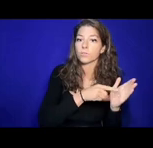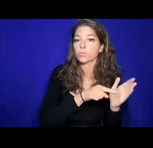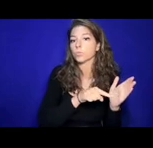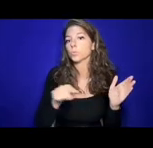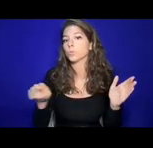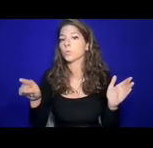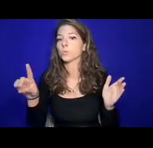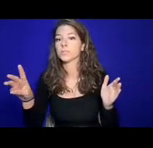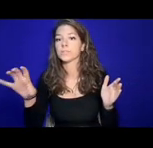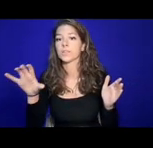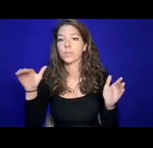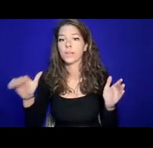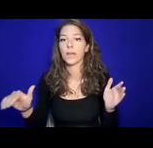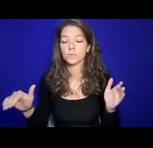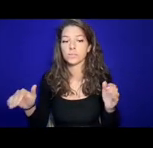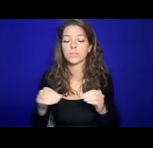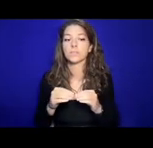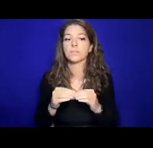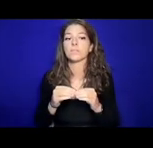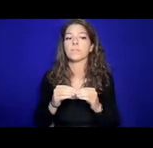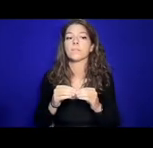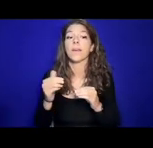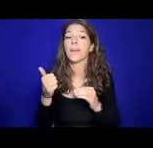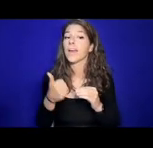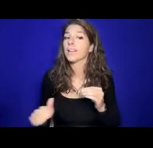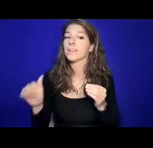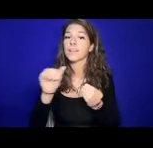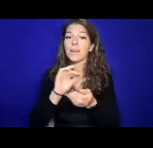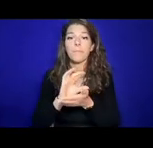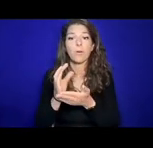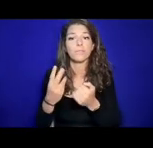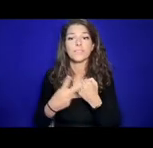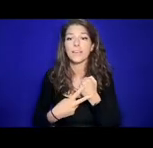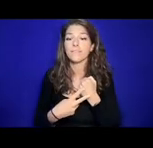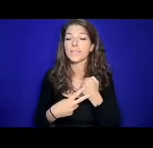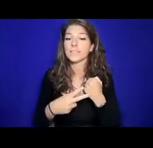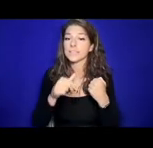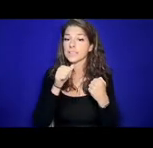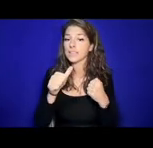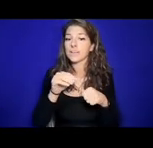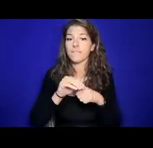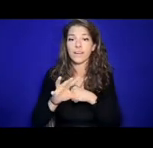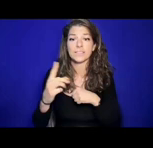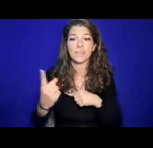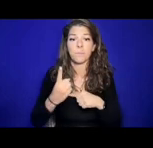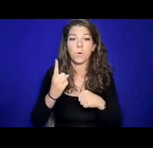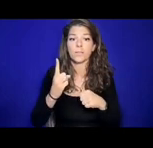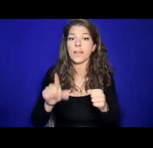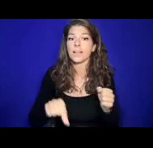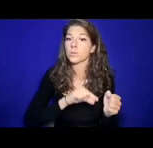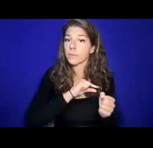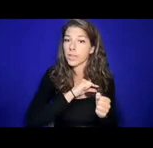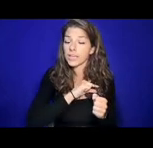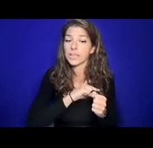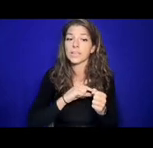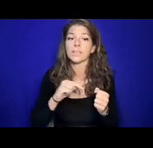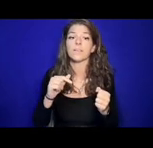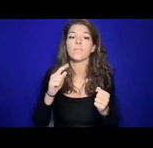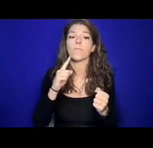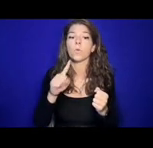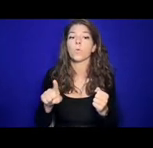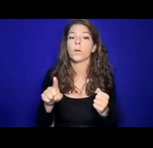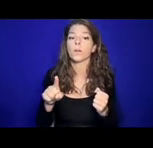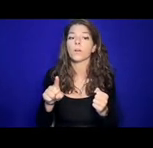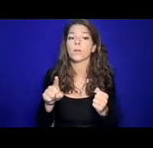nearly $600,000. Any amount of those savings does not affect someone's eligibility